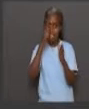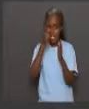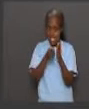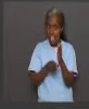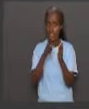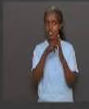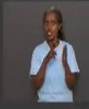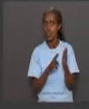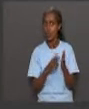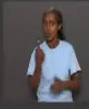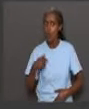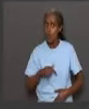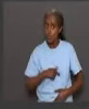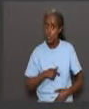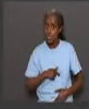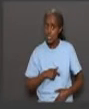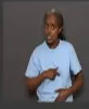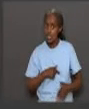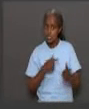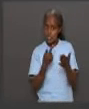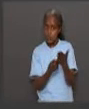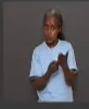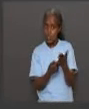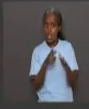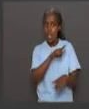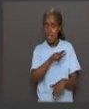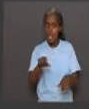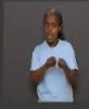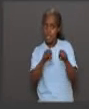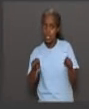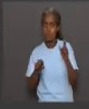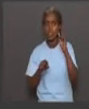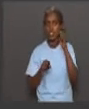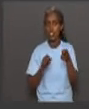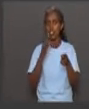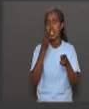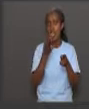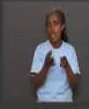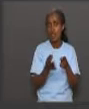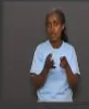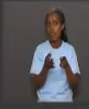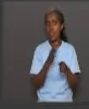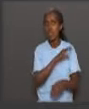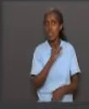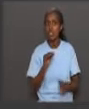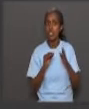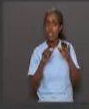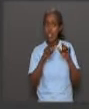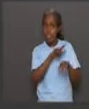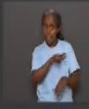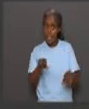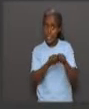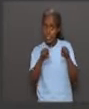rule, we deduce that line segment GF and line